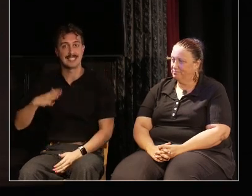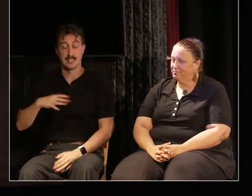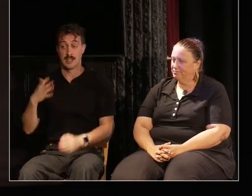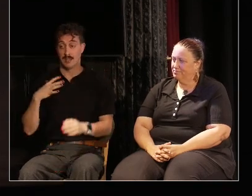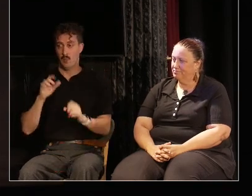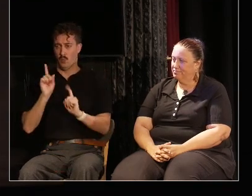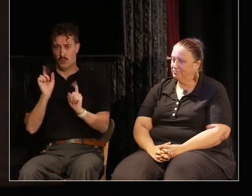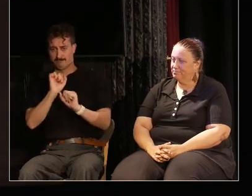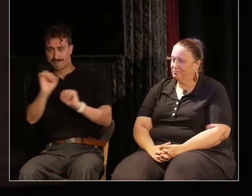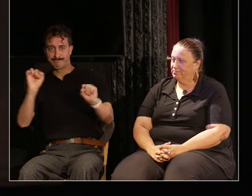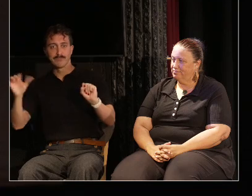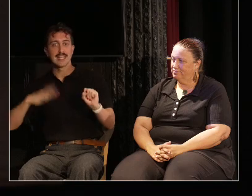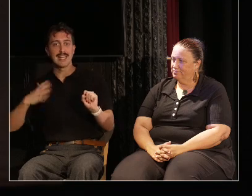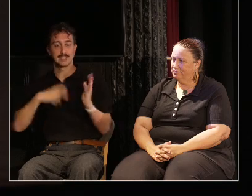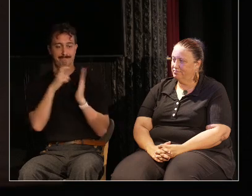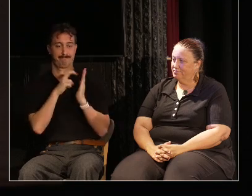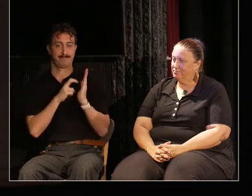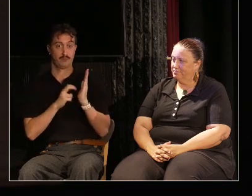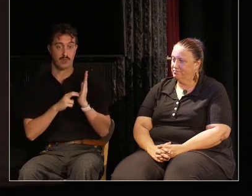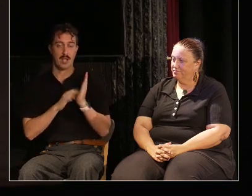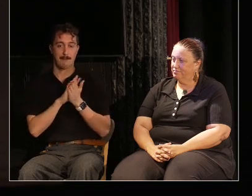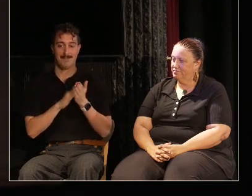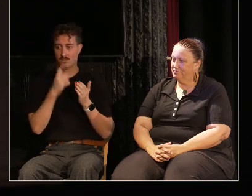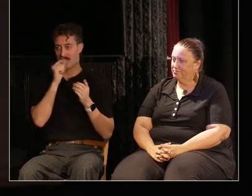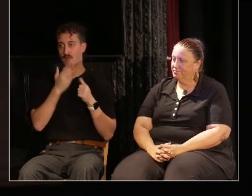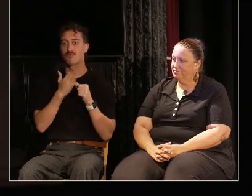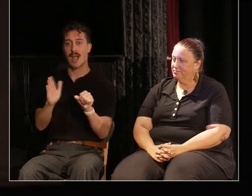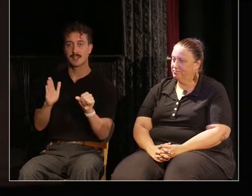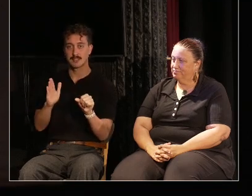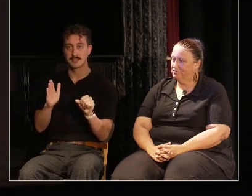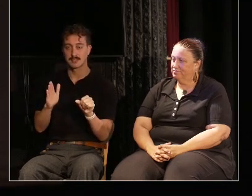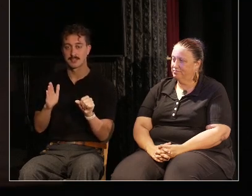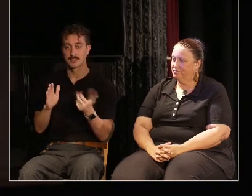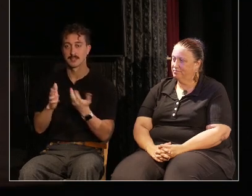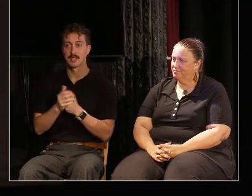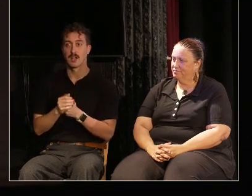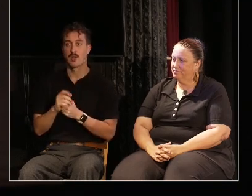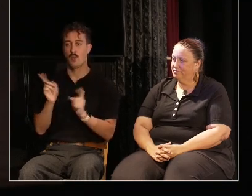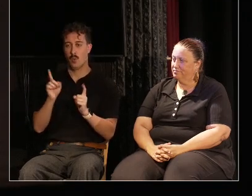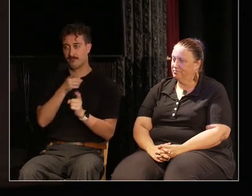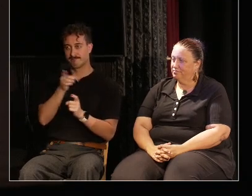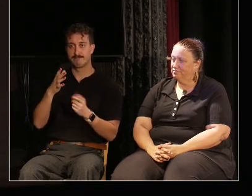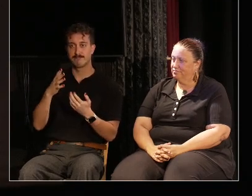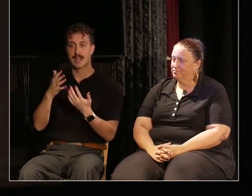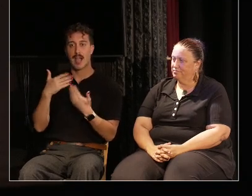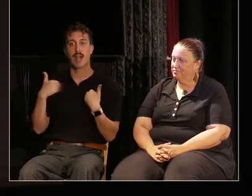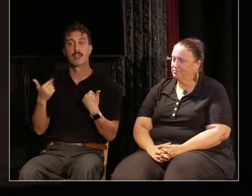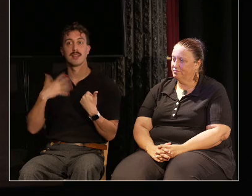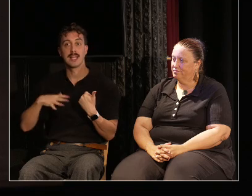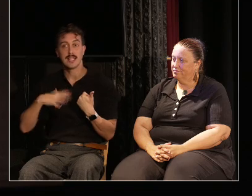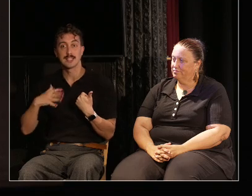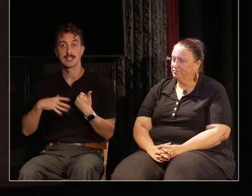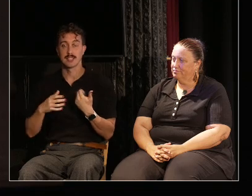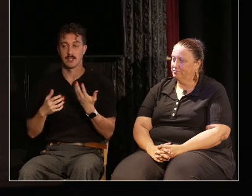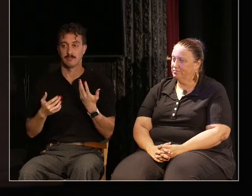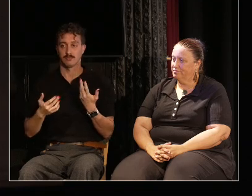that allows us to react and respond, because, the best sort of health and support comes when you have the data, when you know